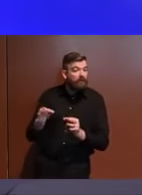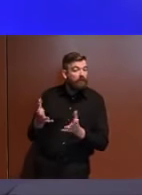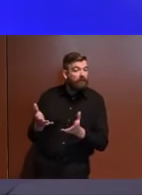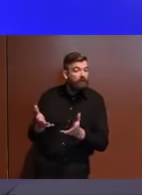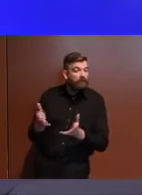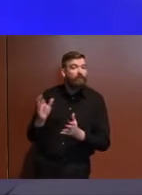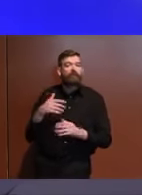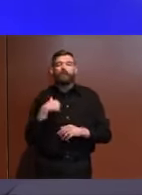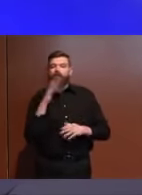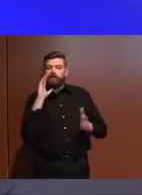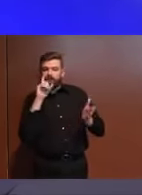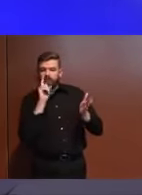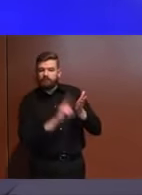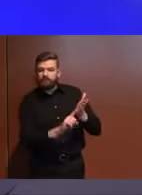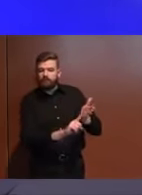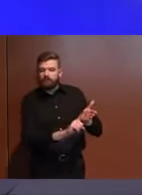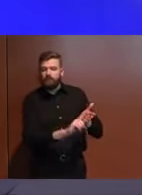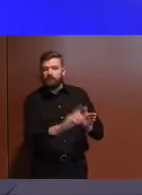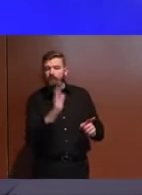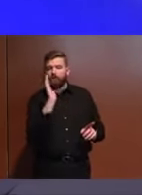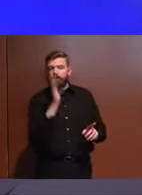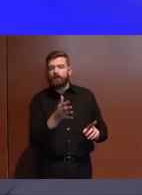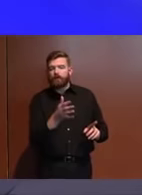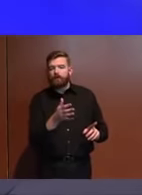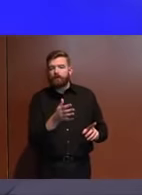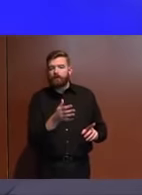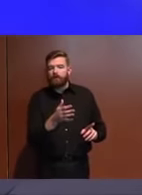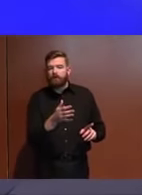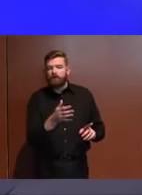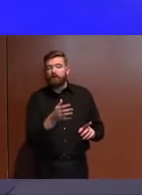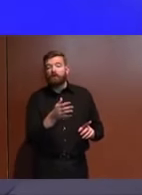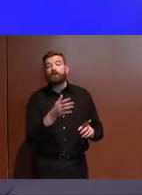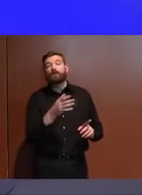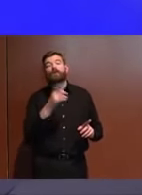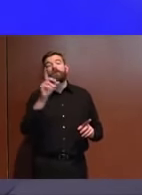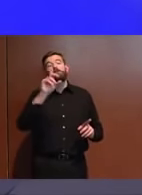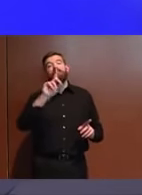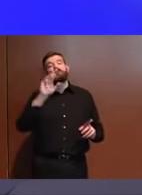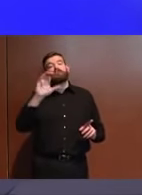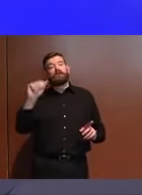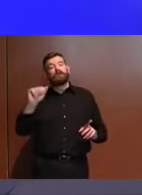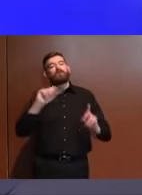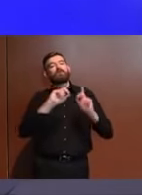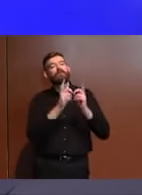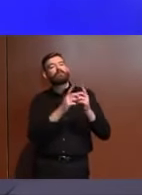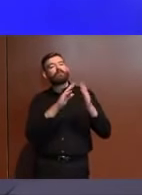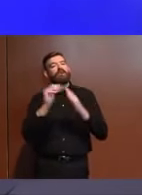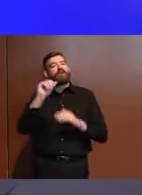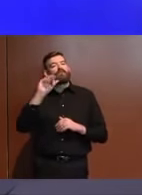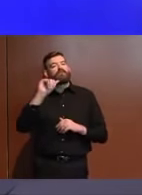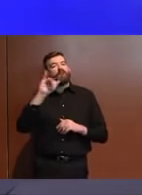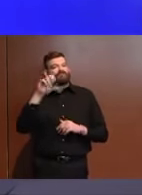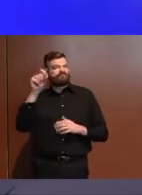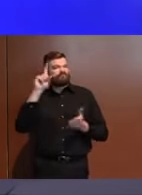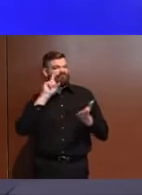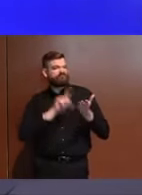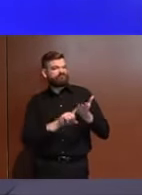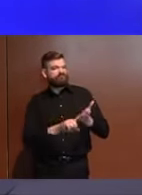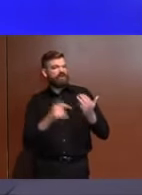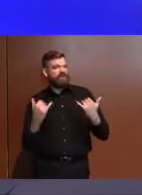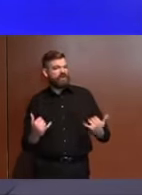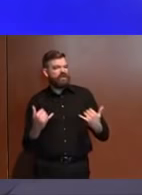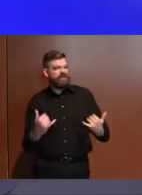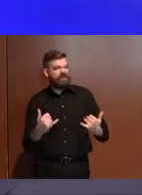will just say this, and the DCA is looking at that with Matt and George Helmy and our teams. We're bleeding money, as you